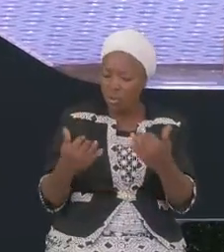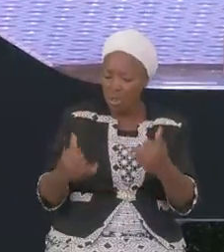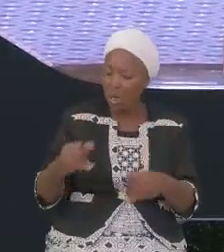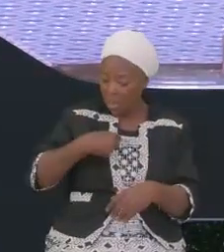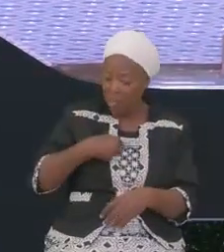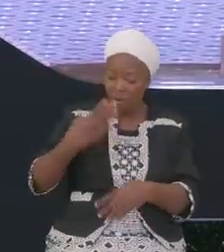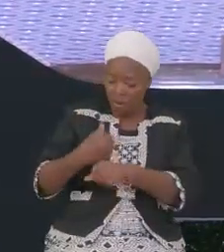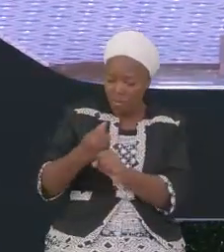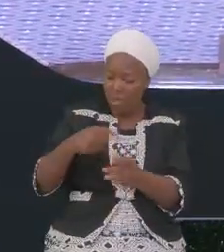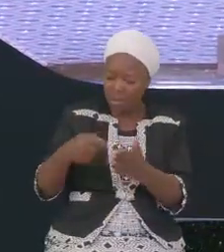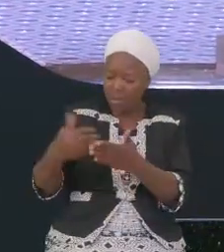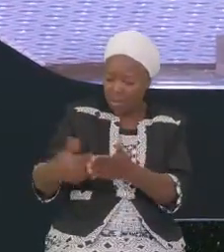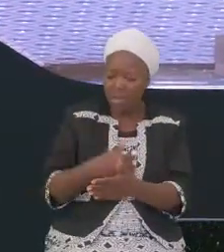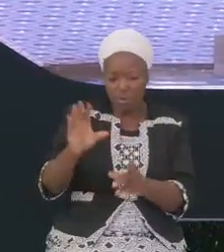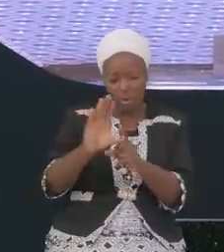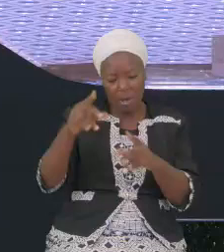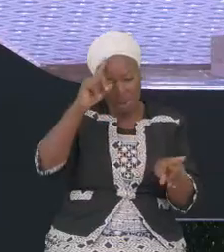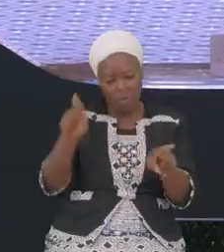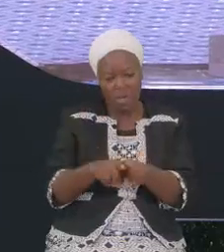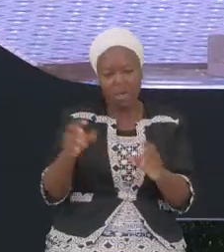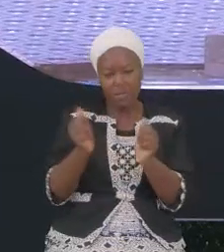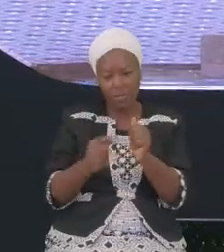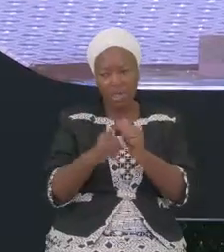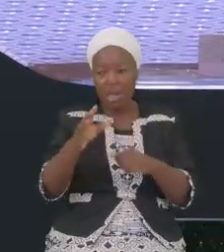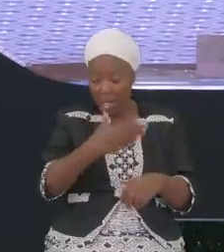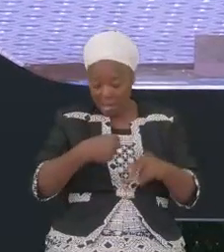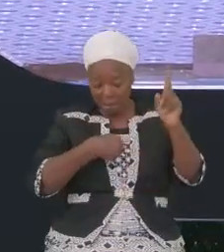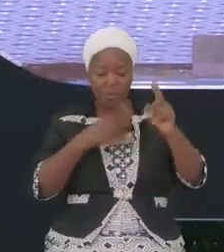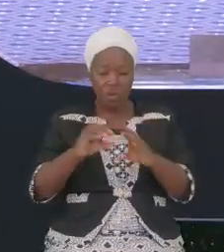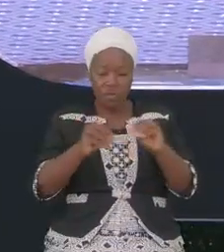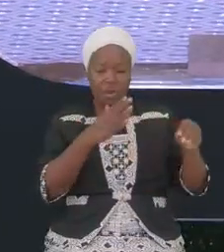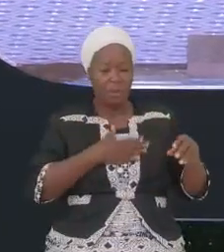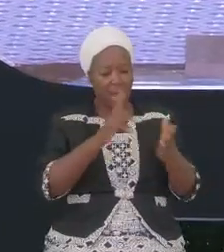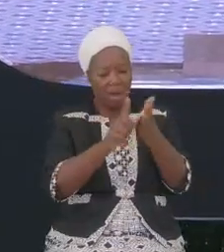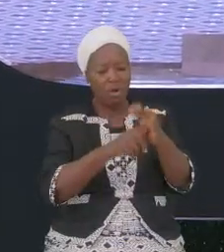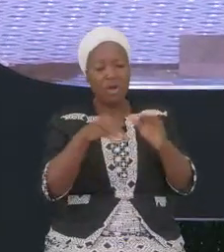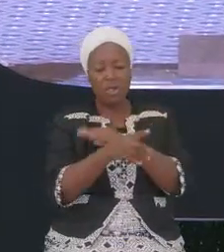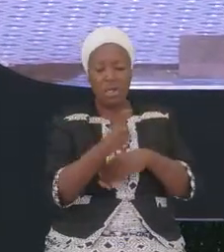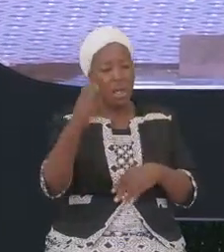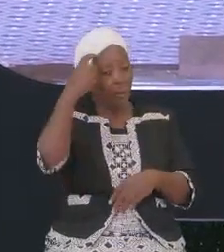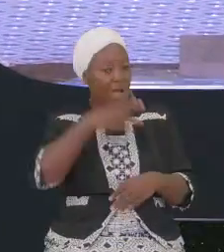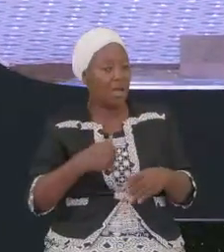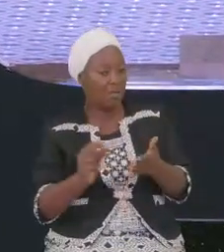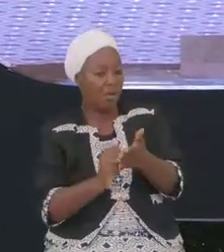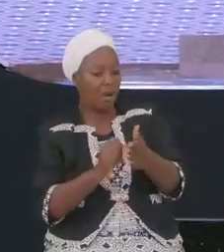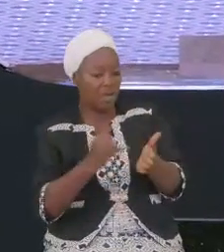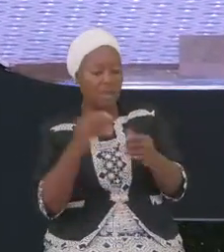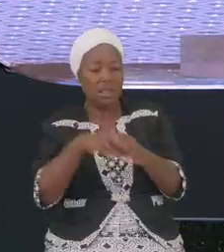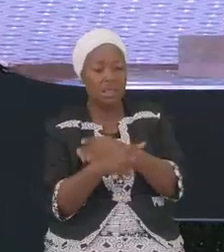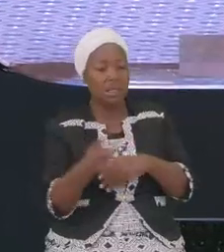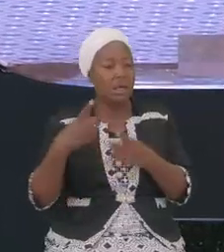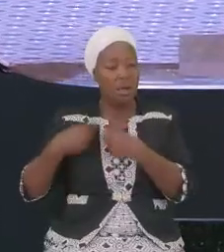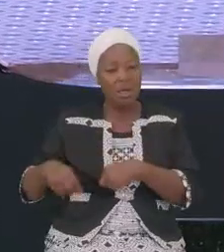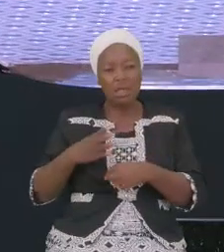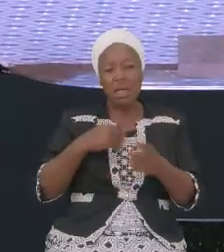for them, and I'll put my law in their mind, and I'll write it in their hearts, and